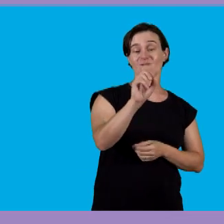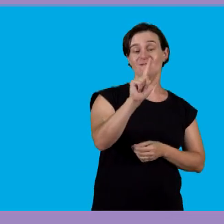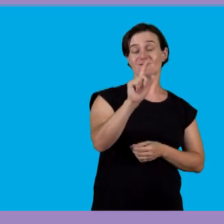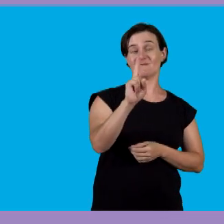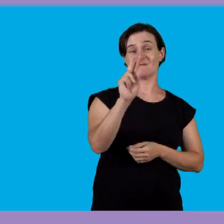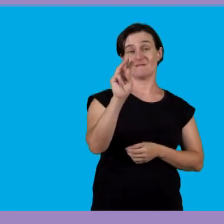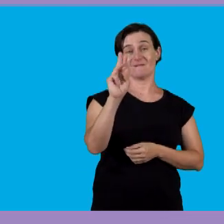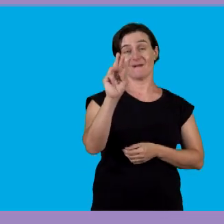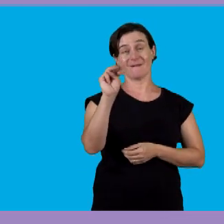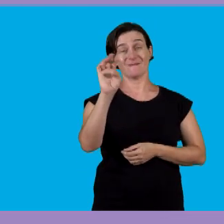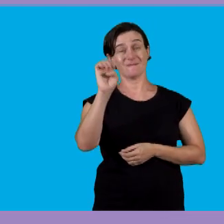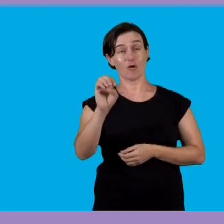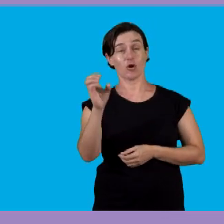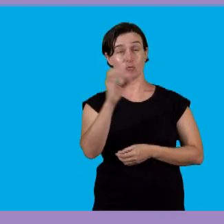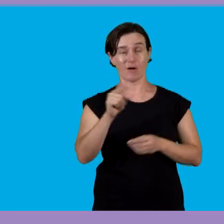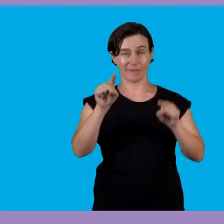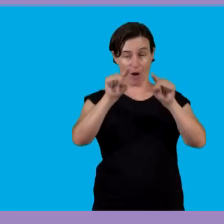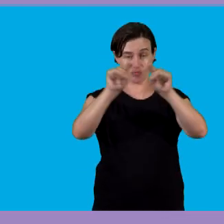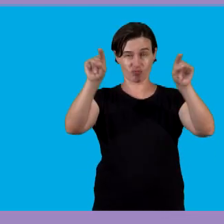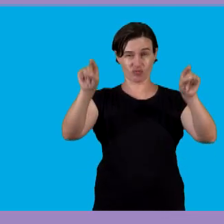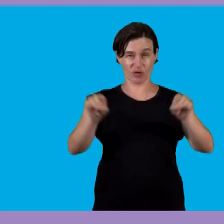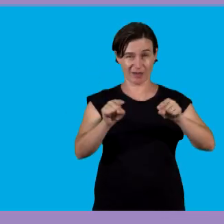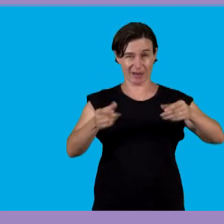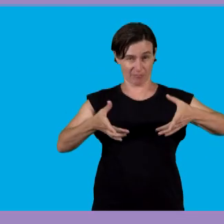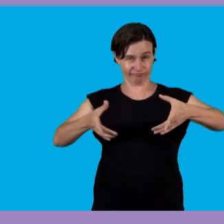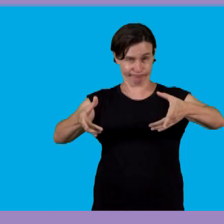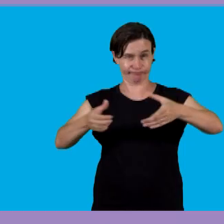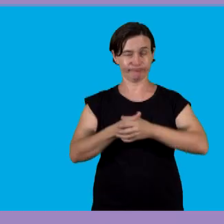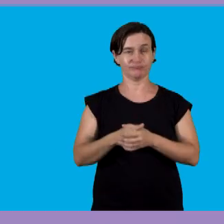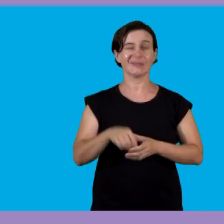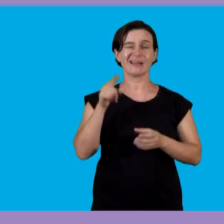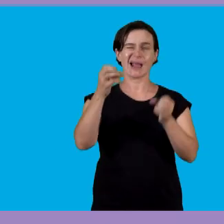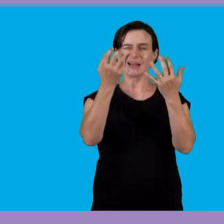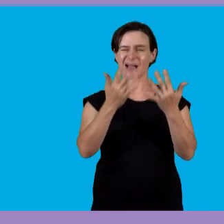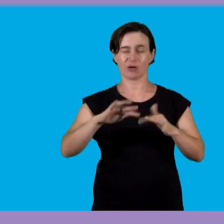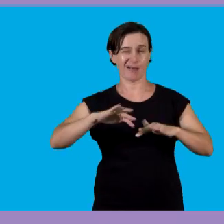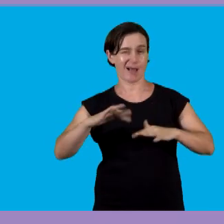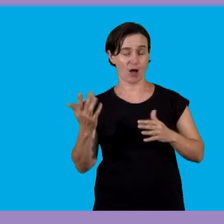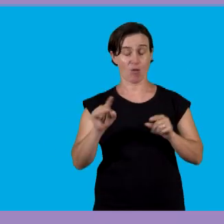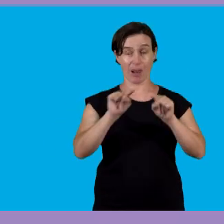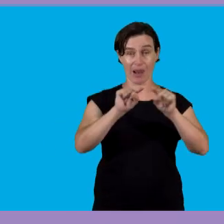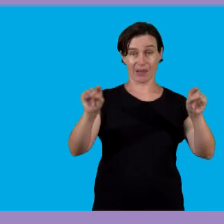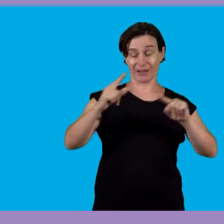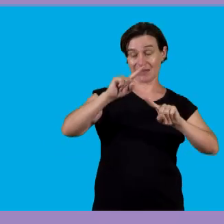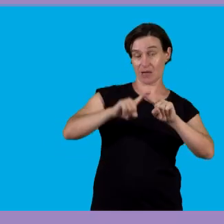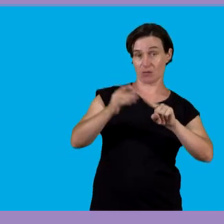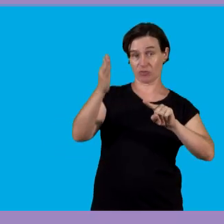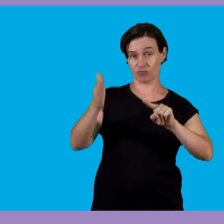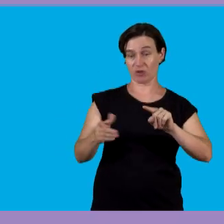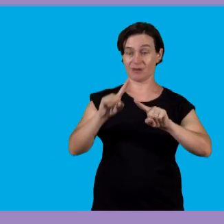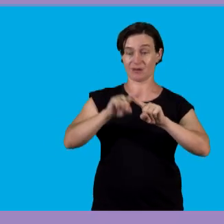a rectangular prism is calculated by multiplying the length, the breadth, and the